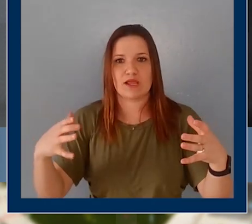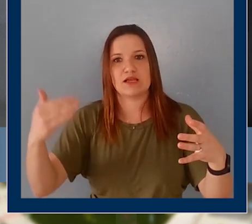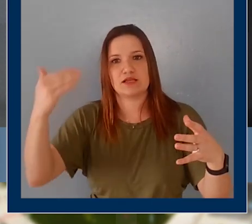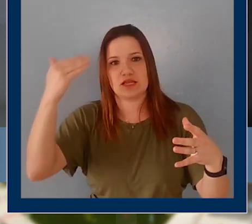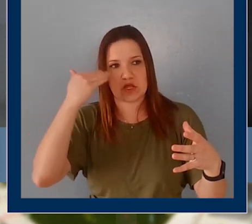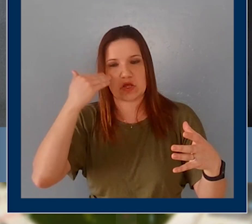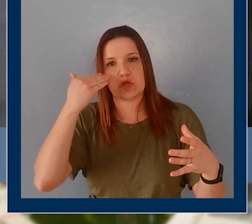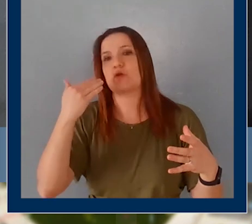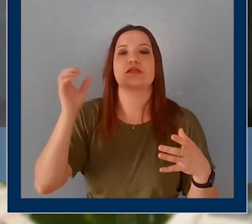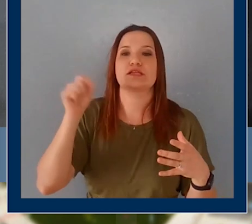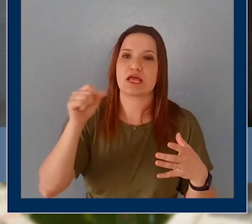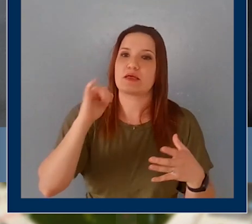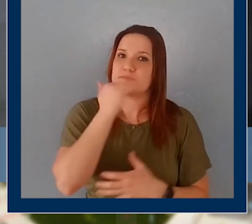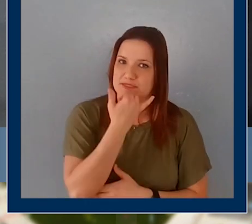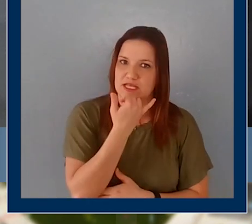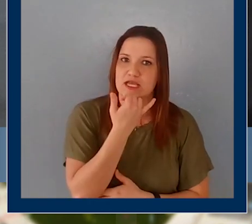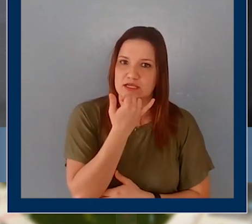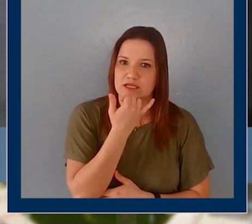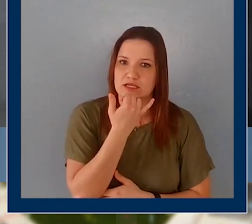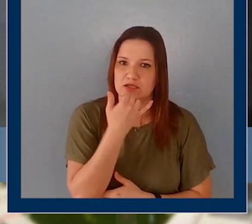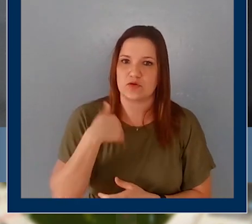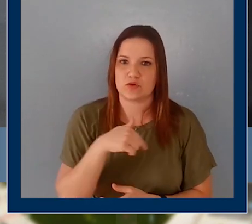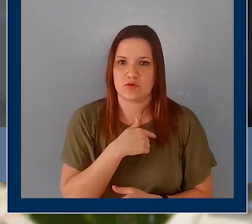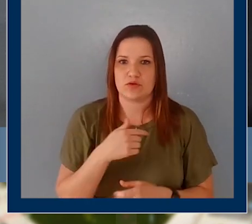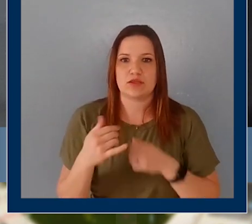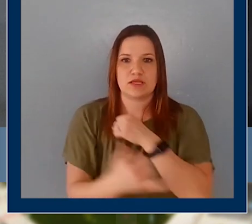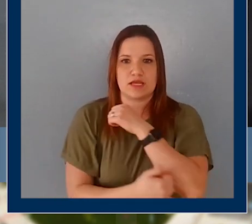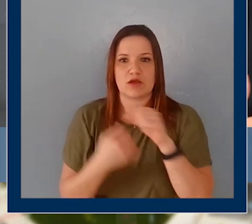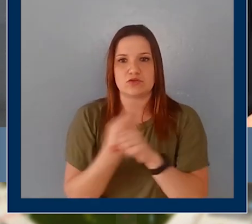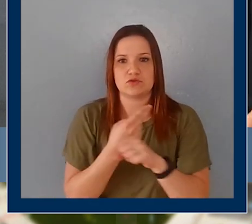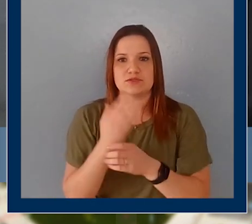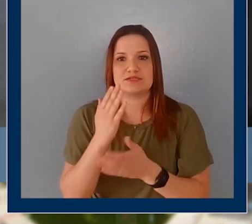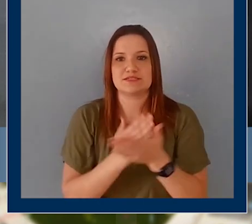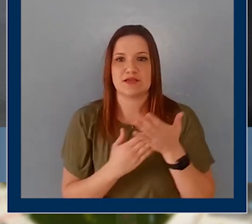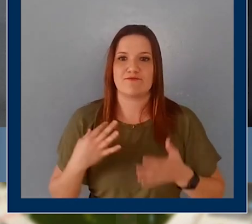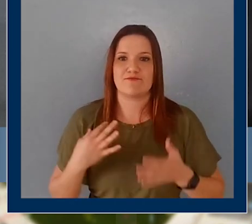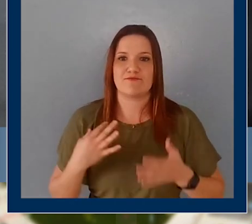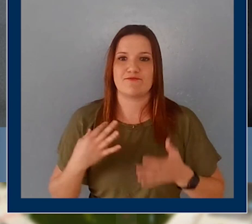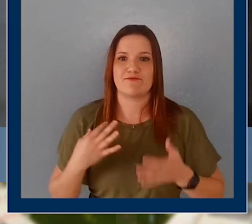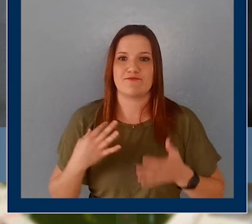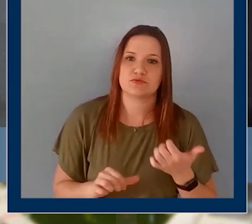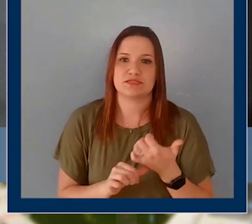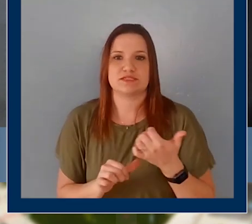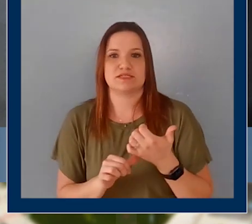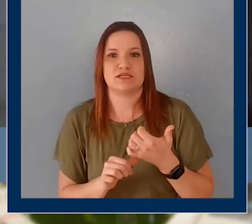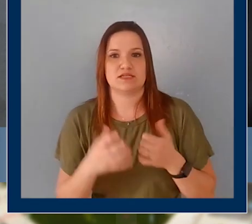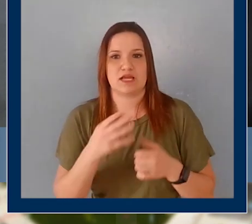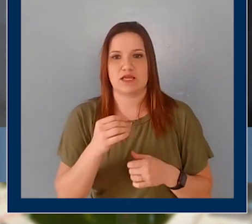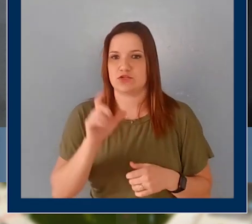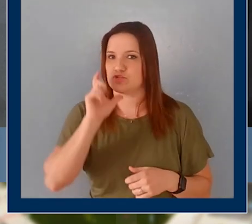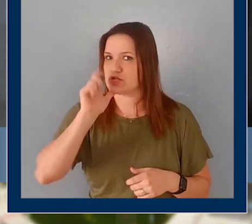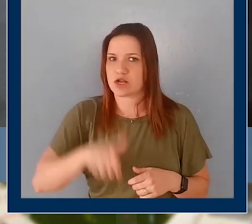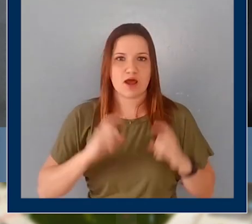on deck Zoom meeting with the county and with a bunch of our folks, and they